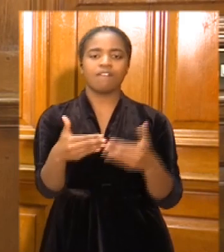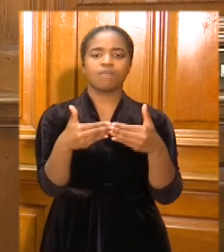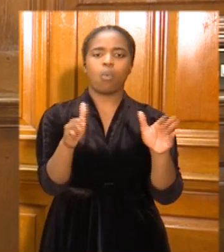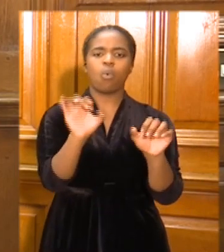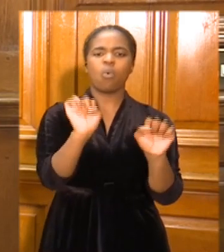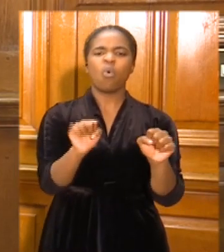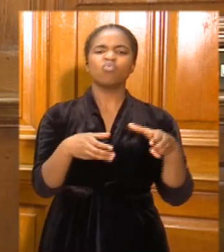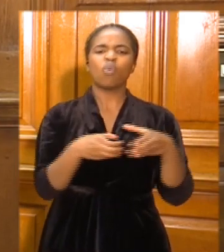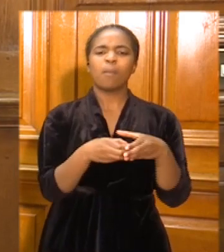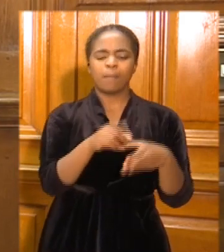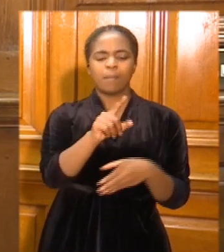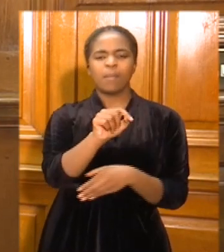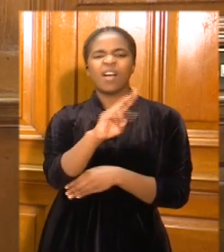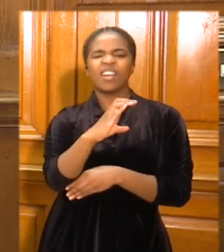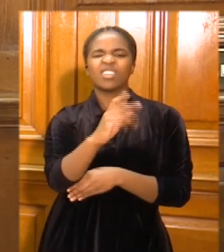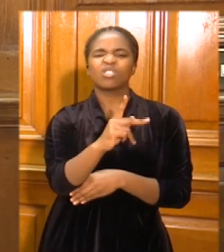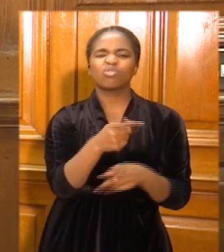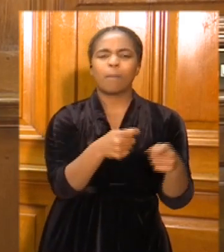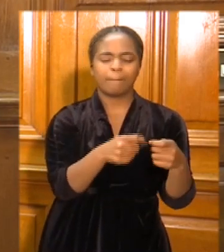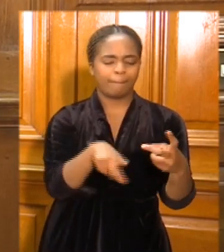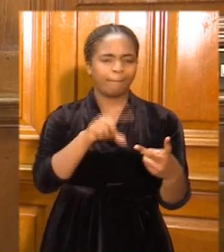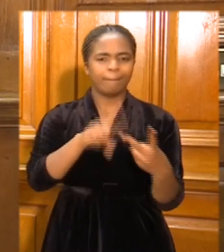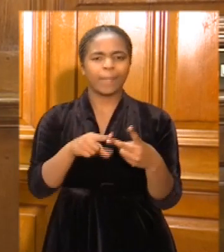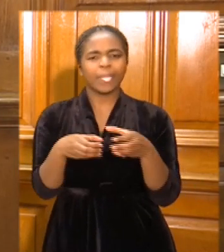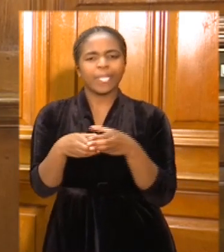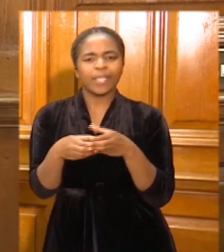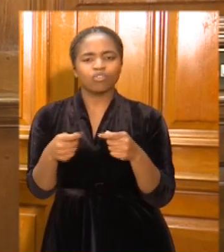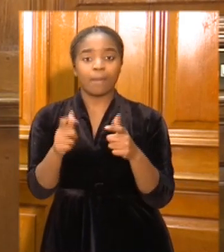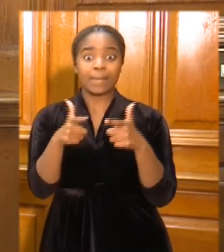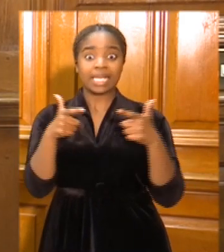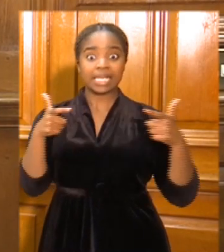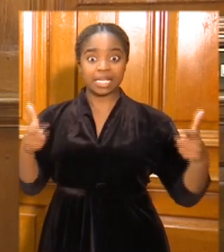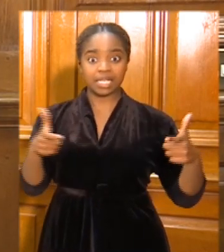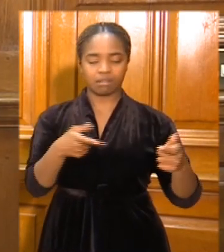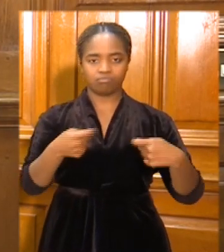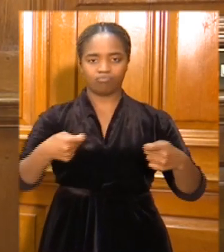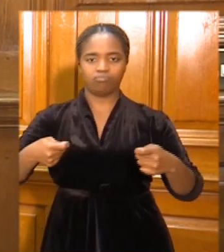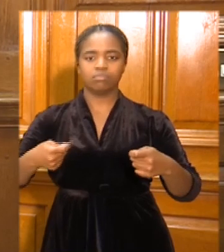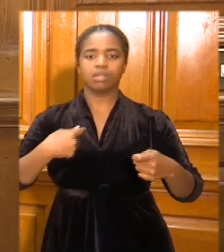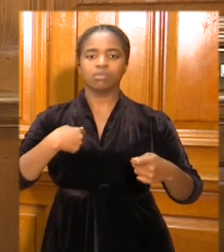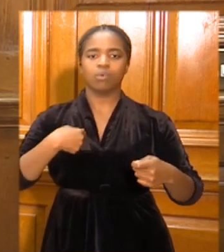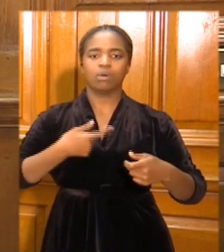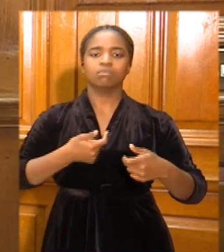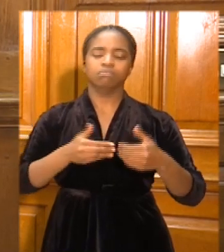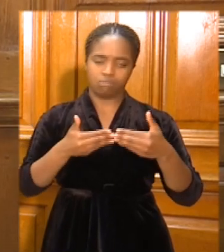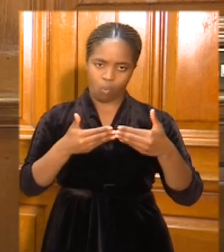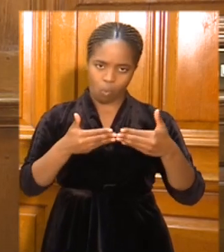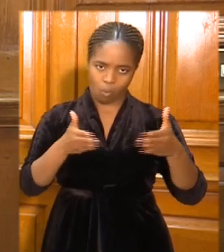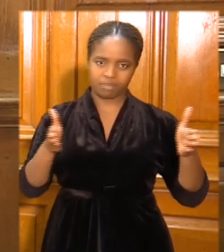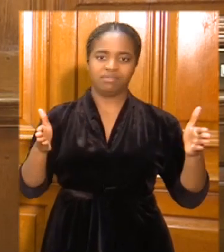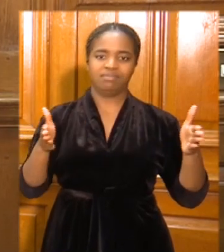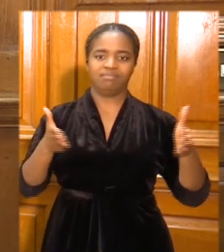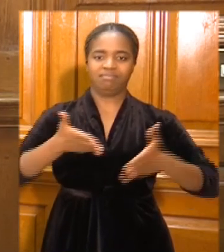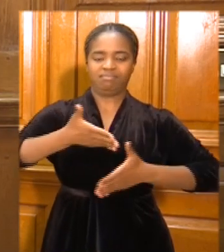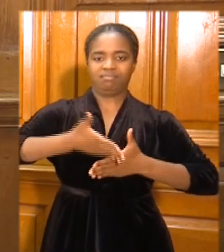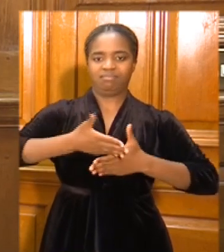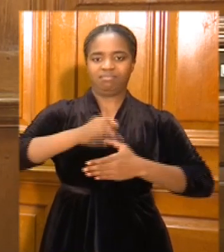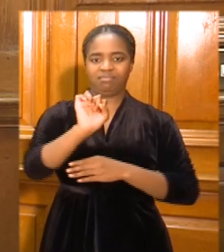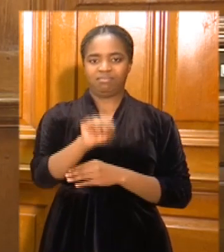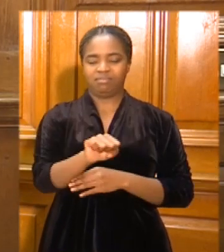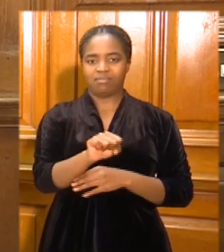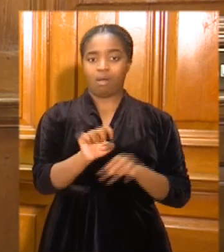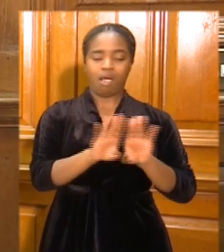spaza shops, and informal traders. E-commerce will continue to remain open as well. Other